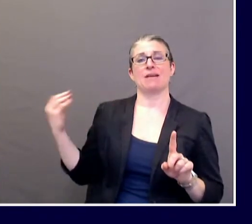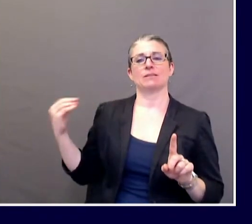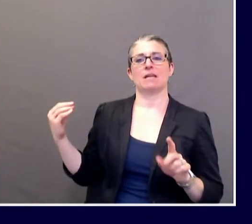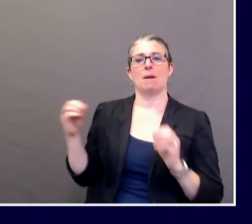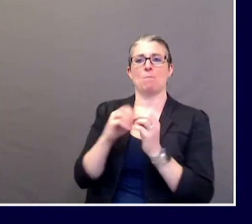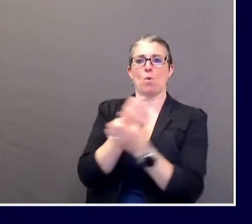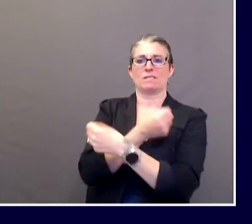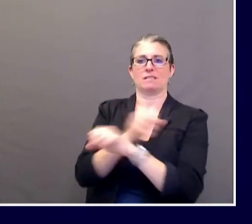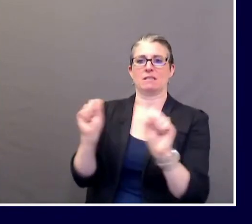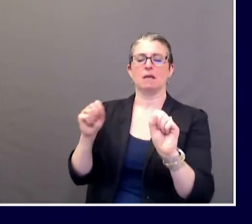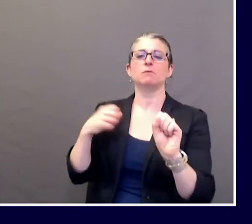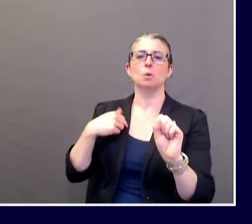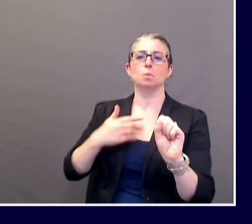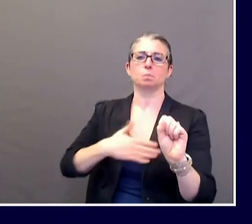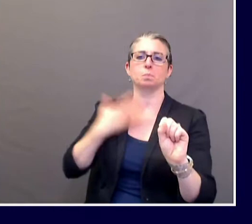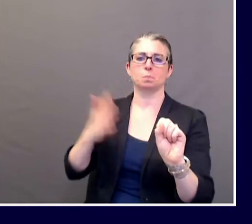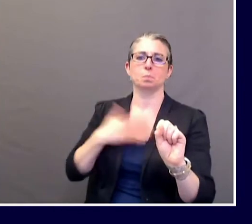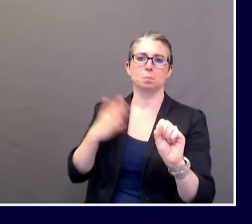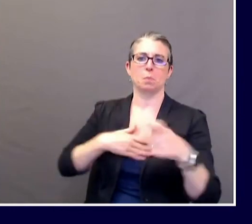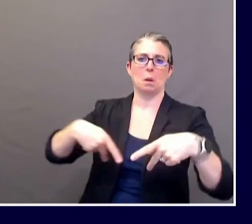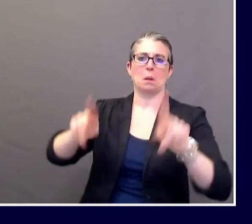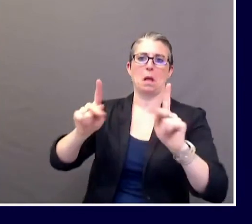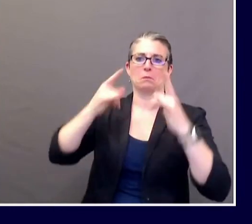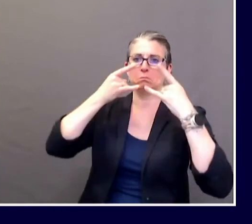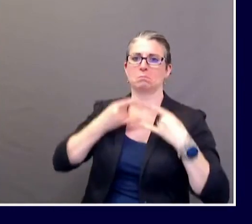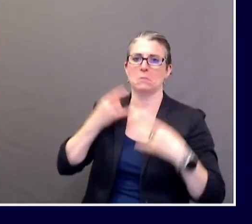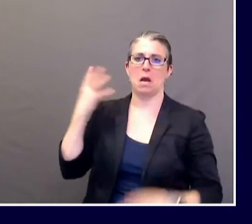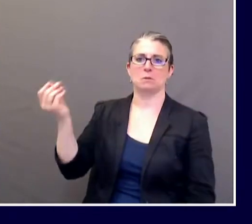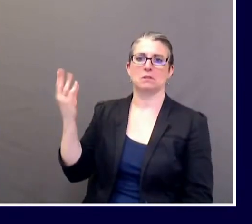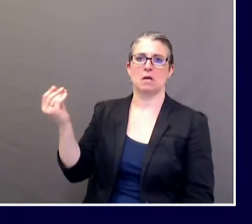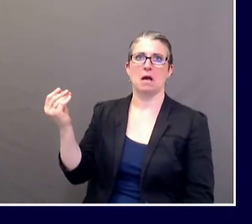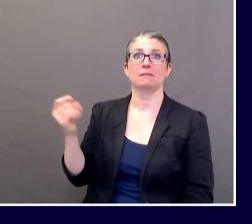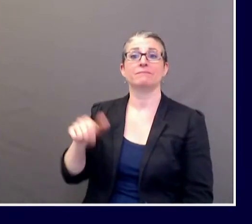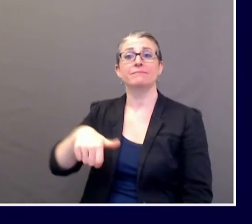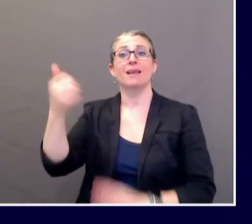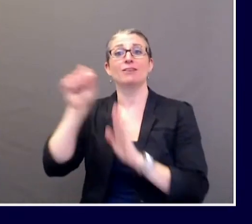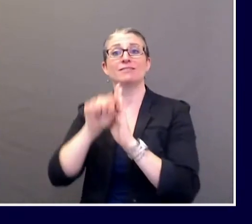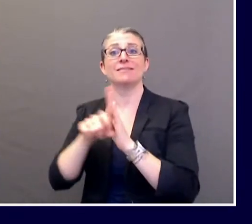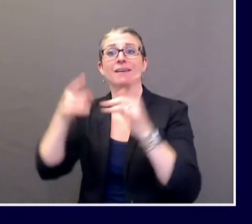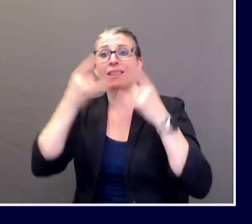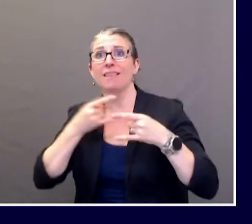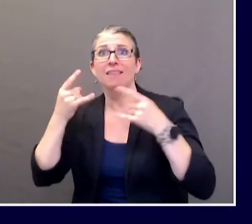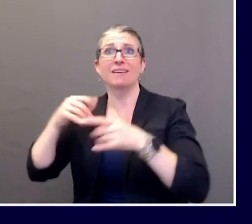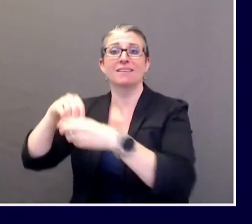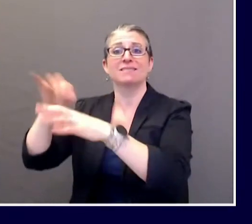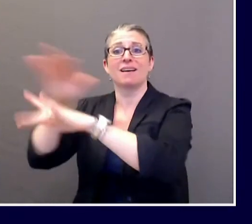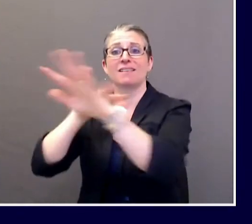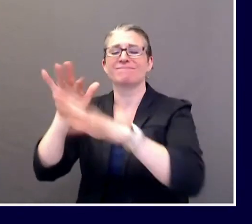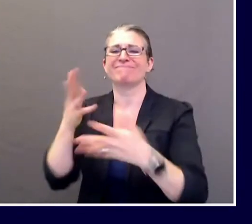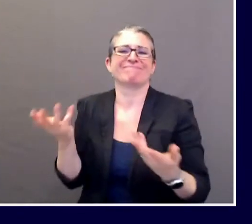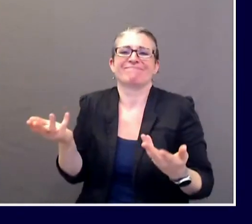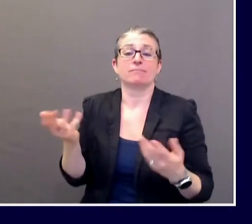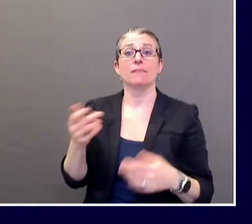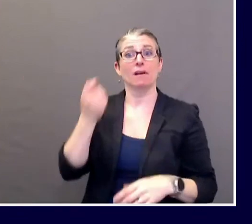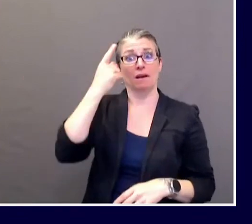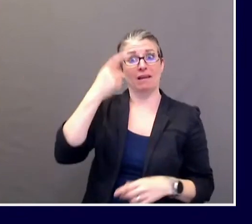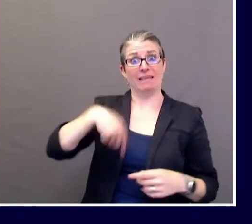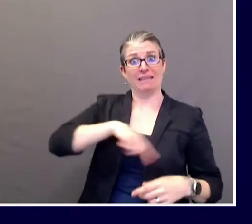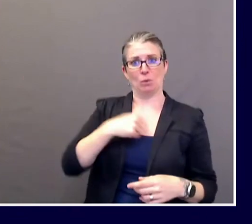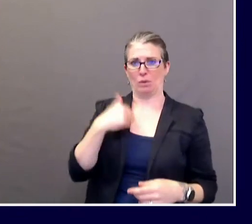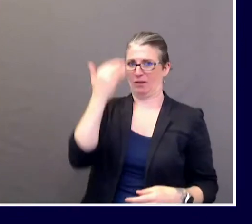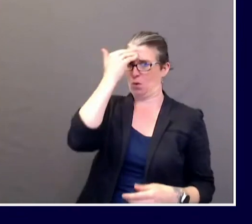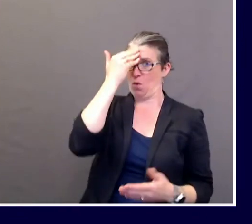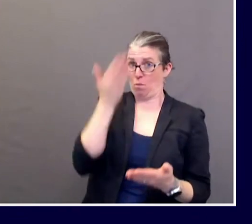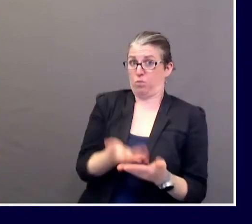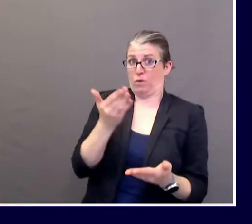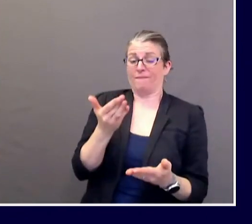of different reasons, either because there's more ventilation, which disperses the virus. There may be an effect because of UV light, things of that